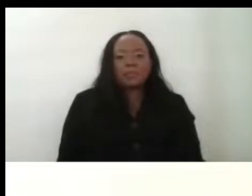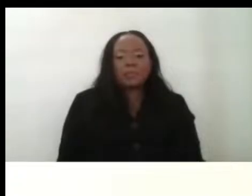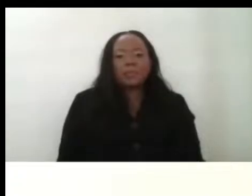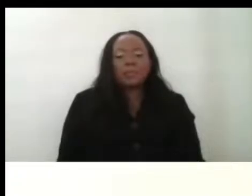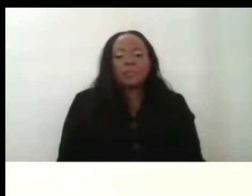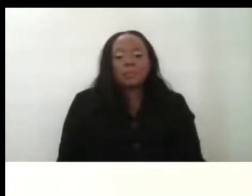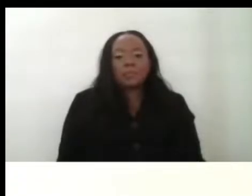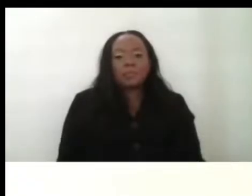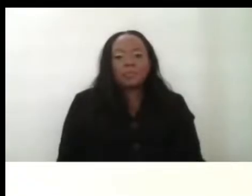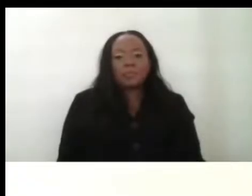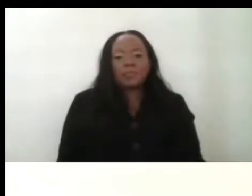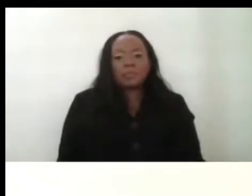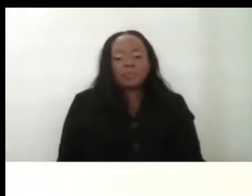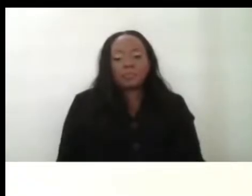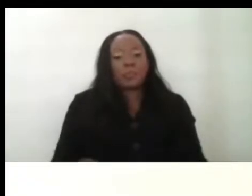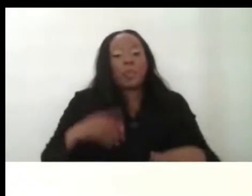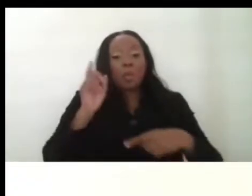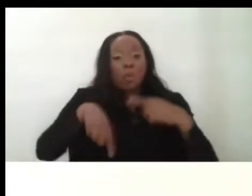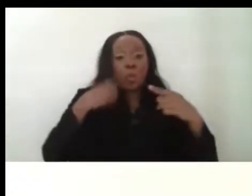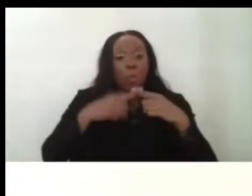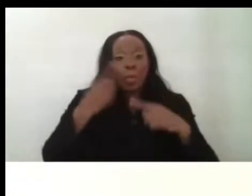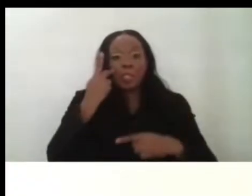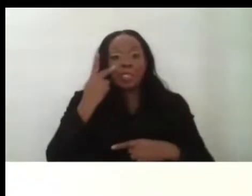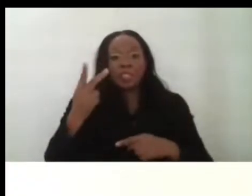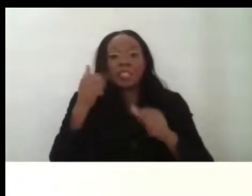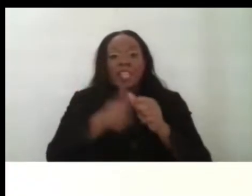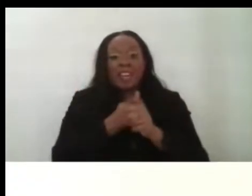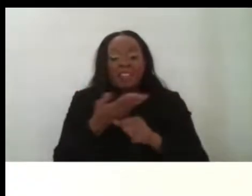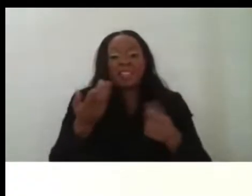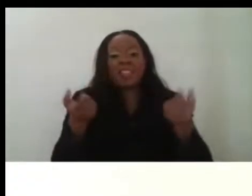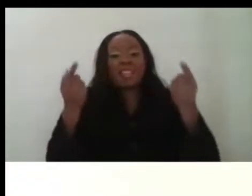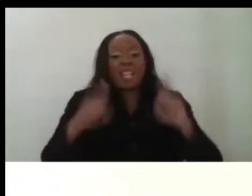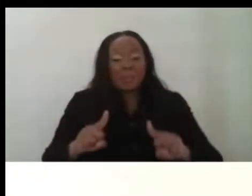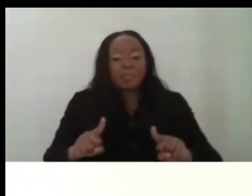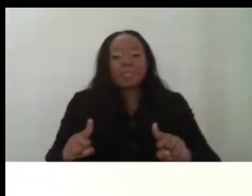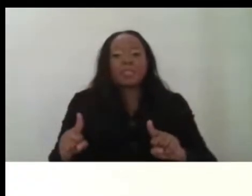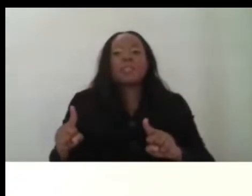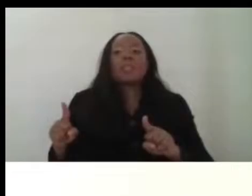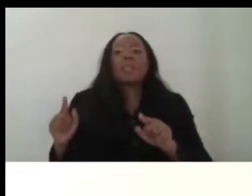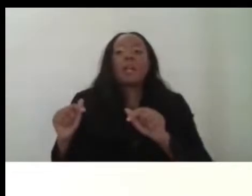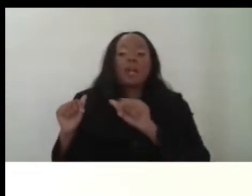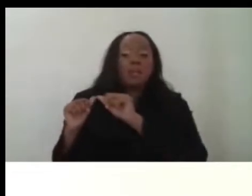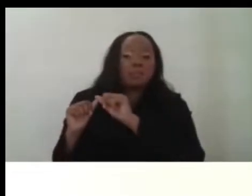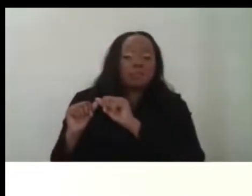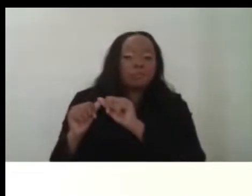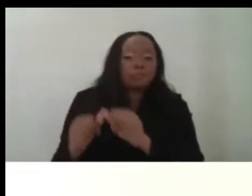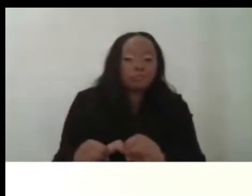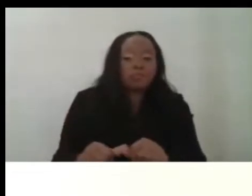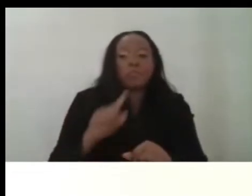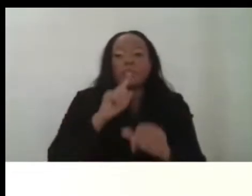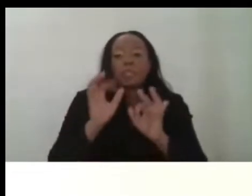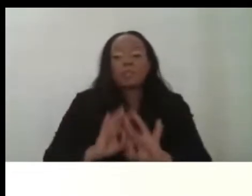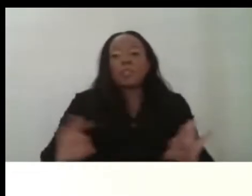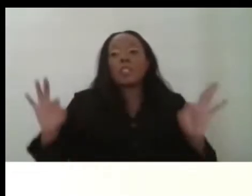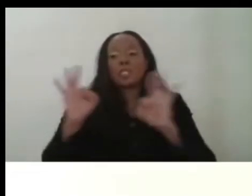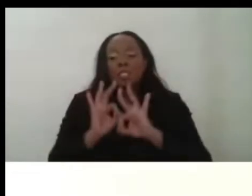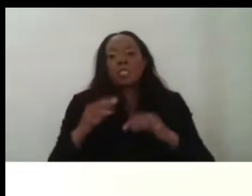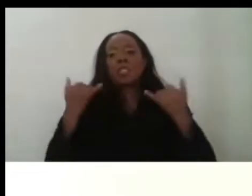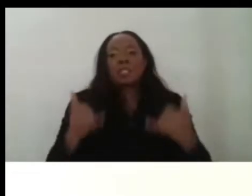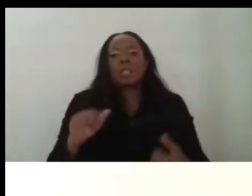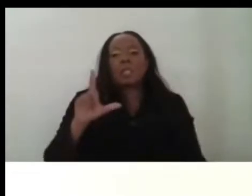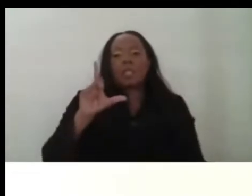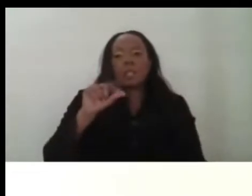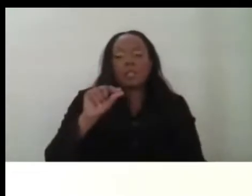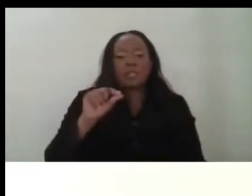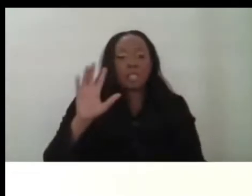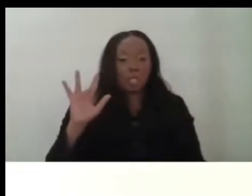what's happened in the past and the trends. That's important before we get into forecast, which we do now. So 2025. The